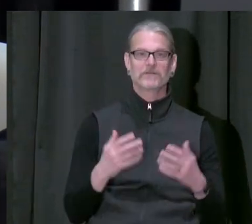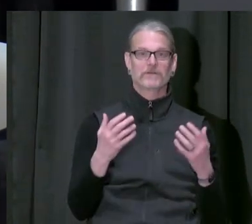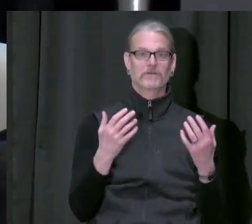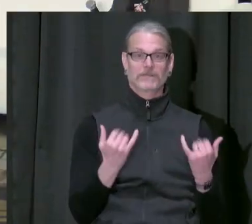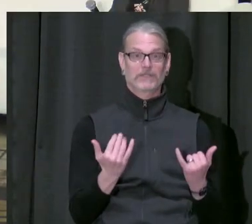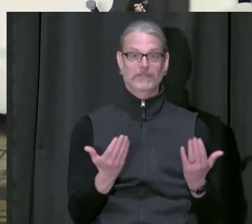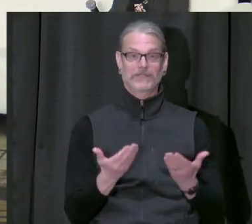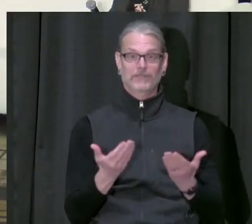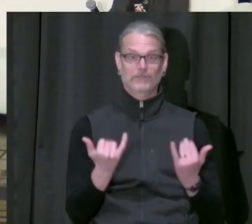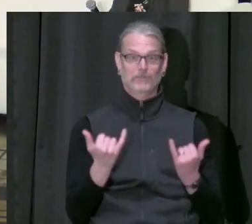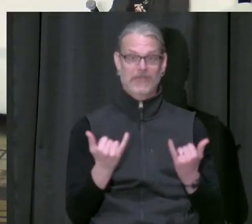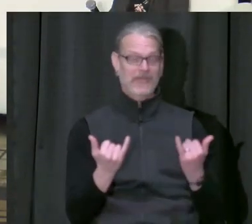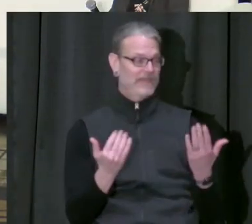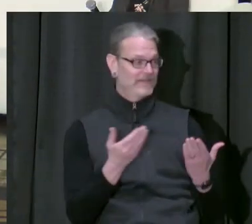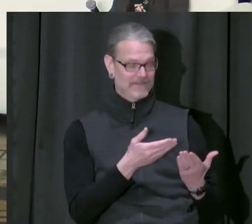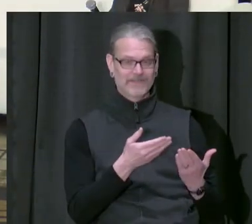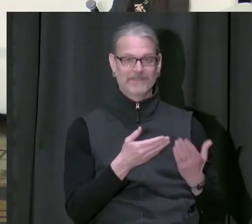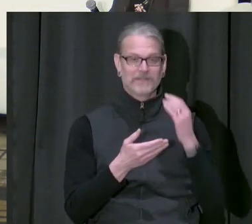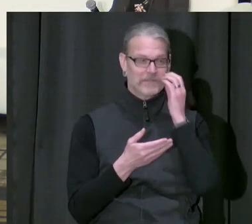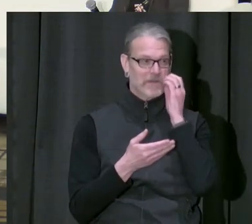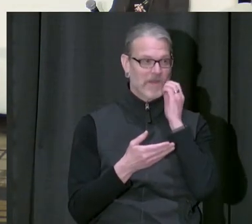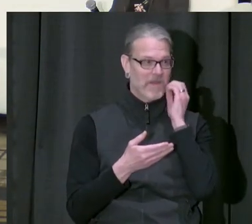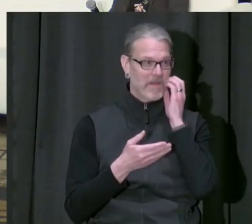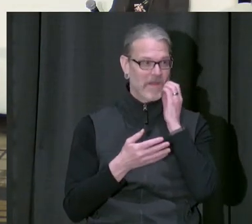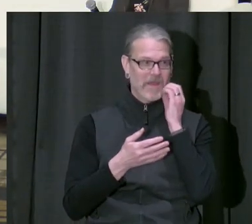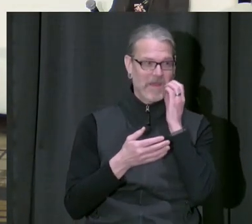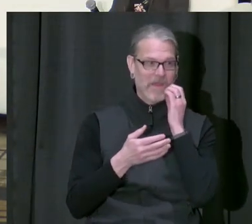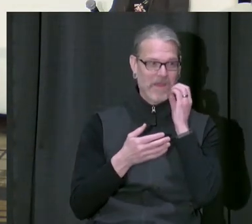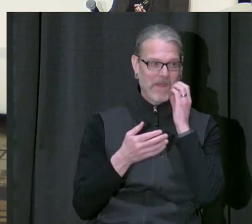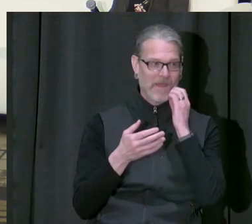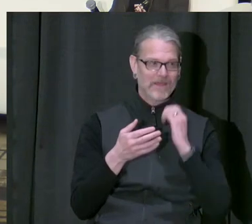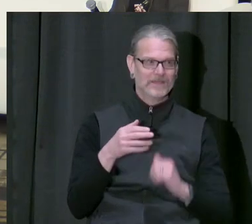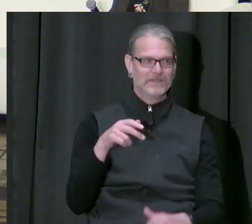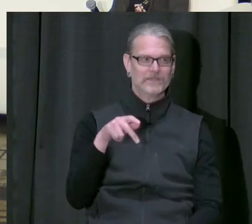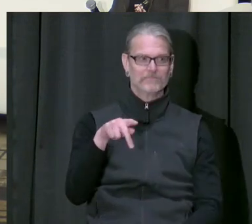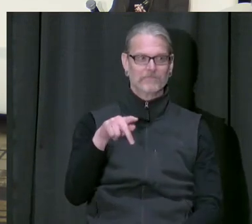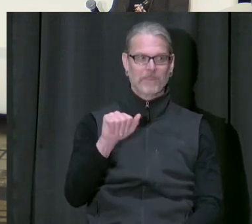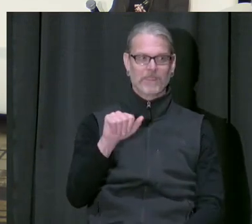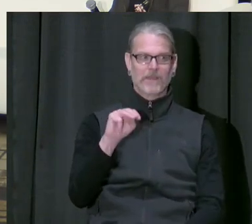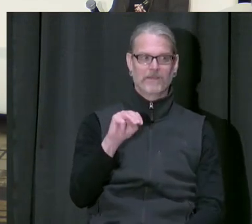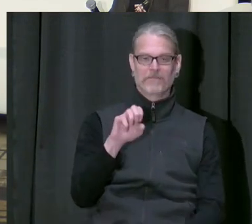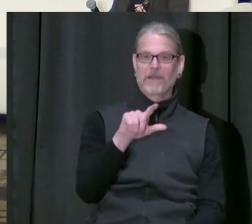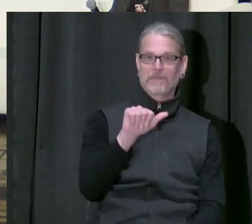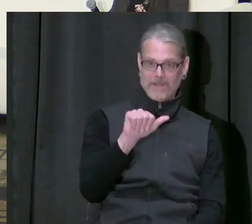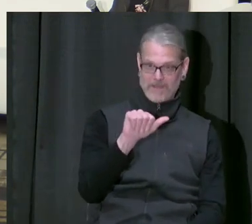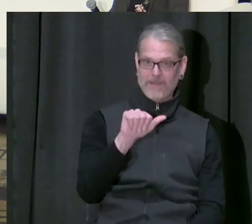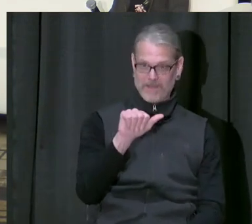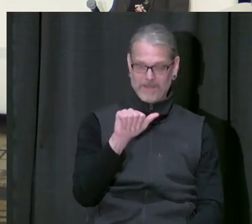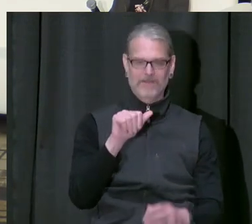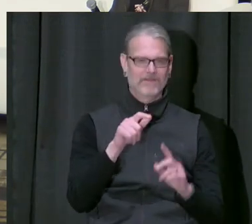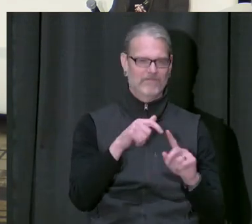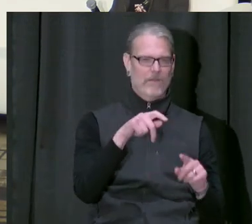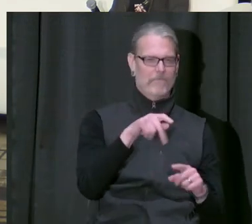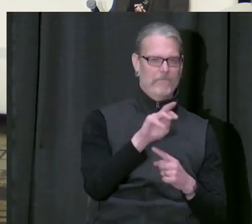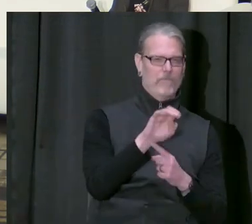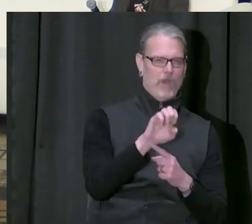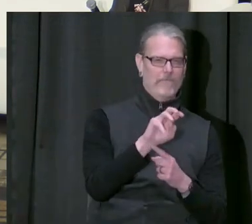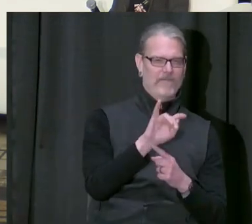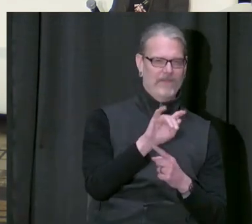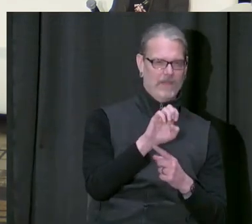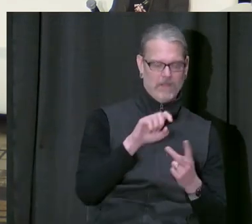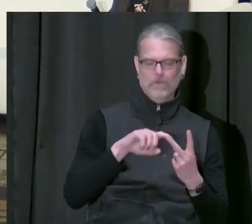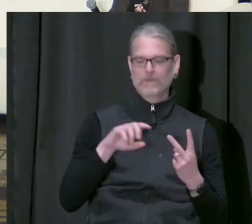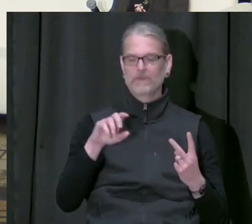today is Pamela Gnarly, a senior manager of product management from Prime Video, and